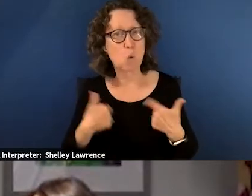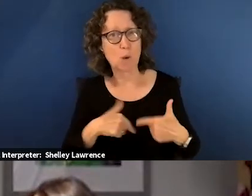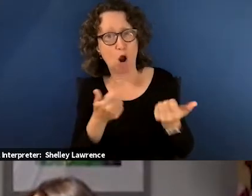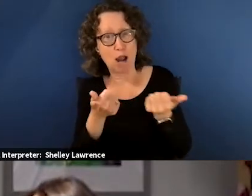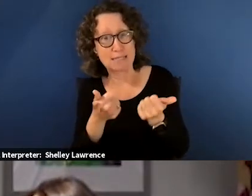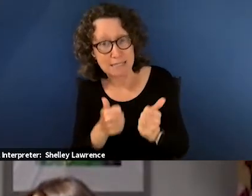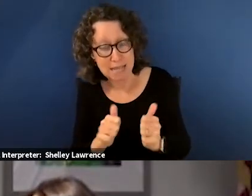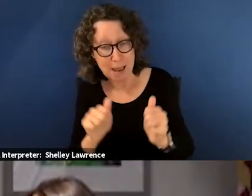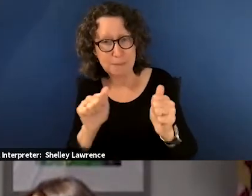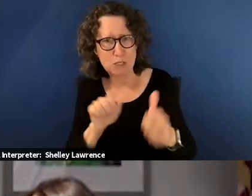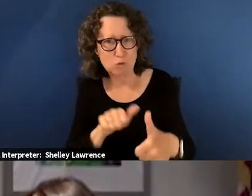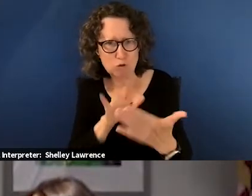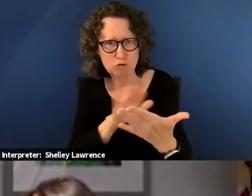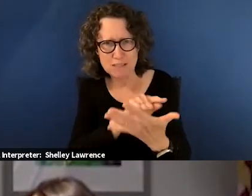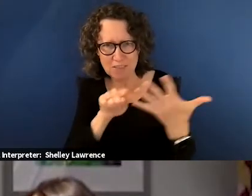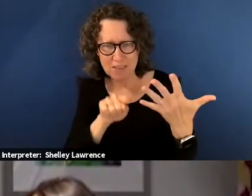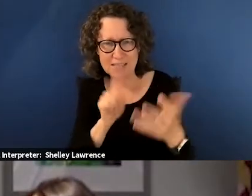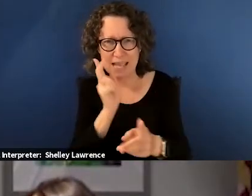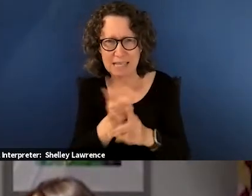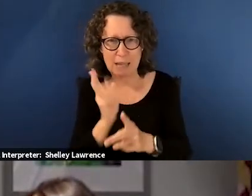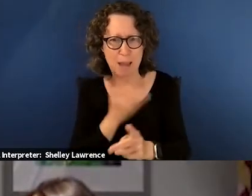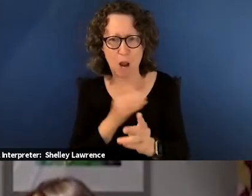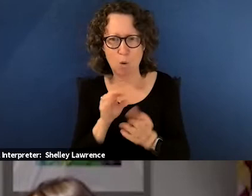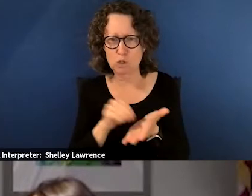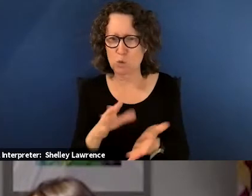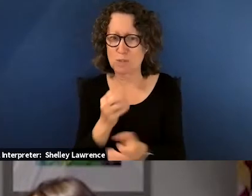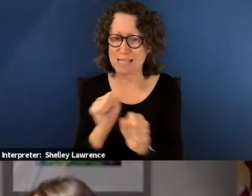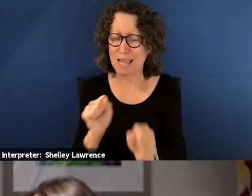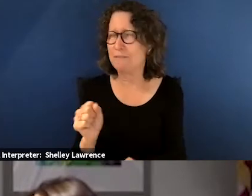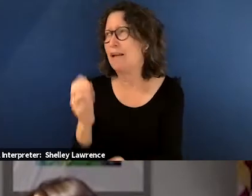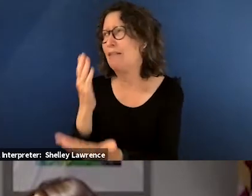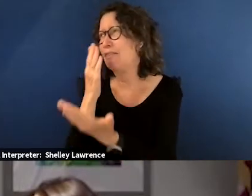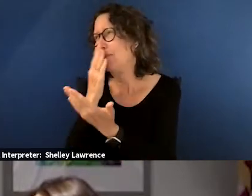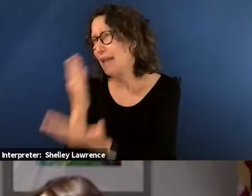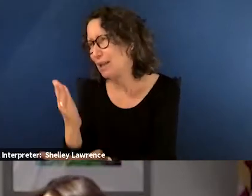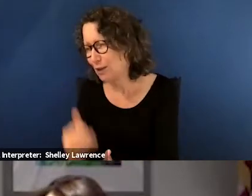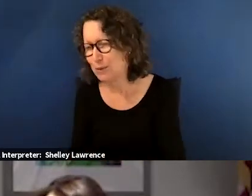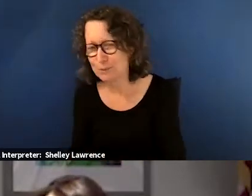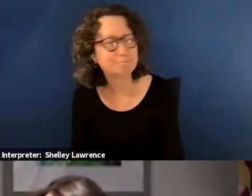do is to address this and keep our students safe. So thank you. Thank you.